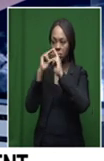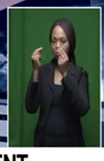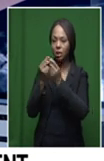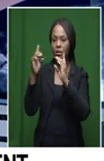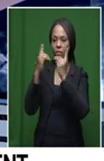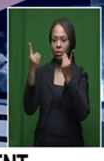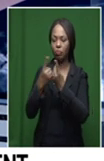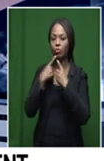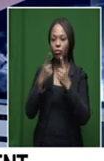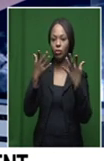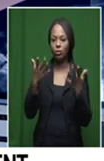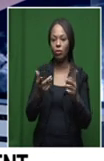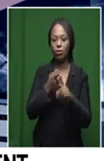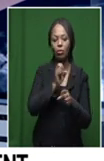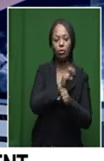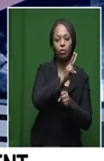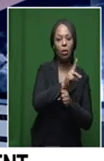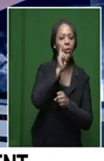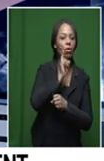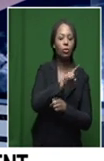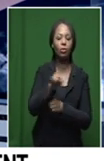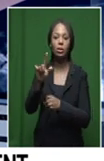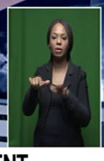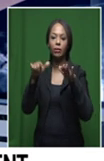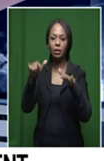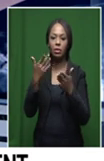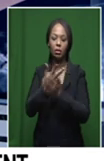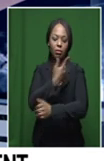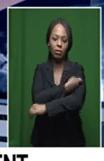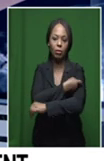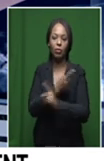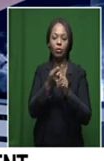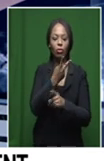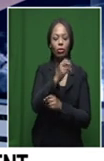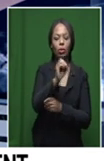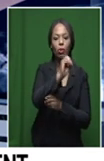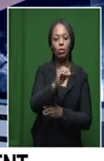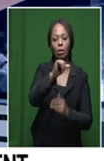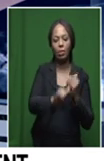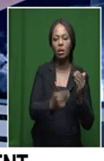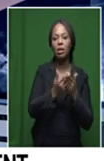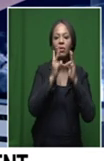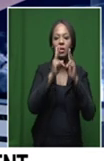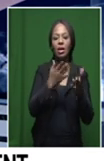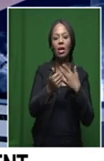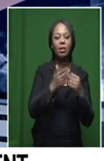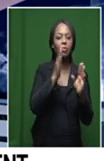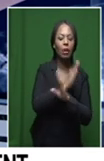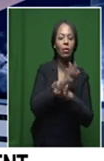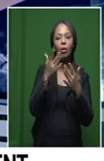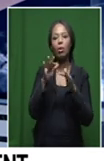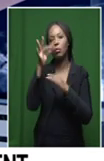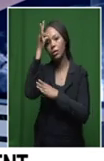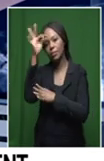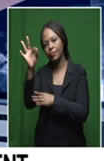of Health, children between the ages of 12 and 17 can get vaccinated from the 20th of October, and they can visit any private or public facility. But let's